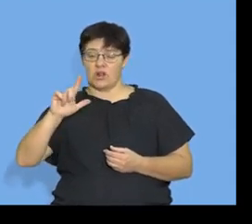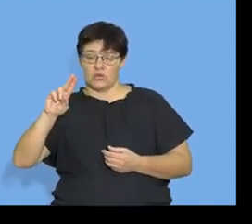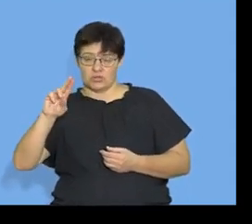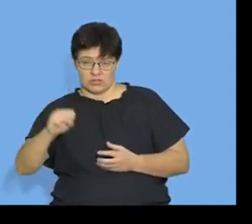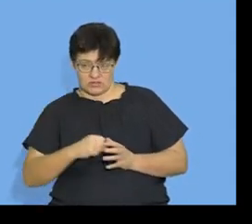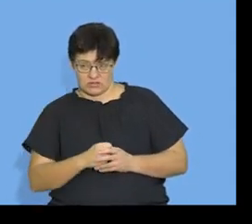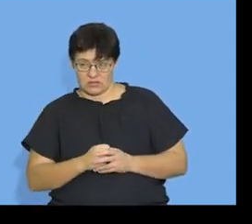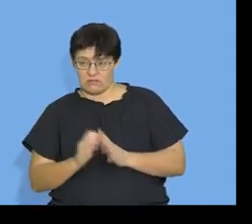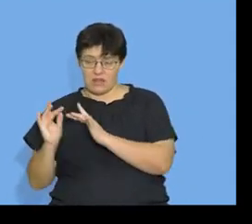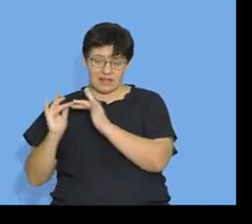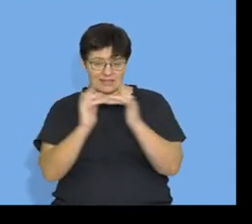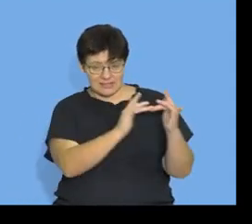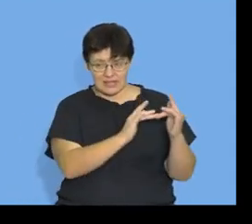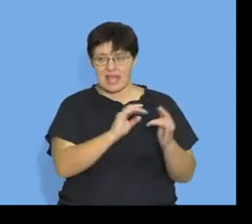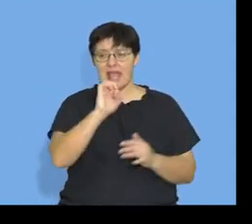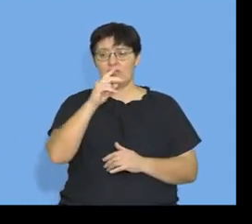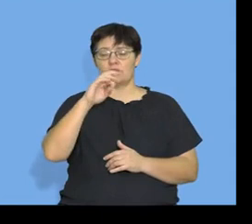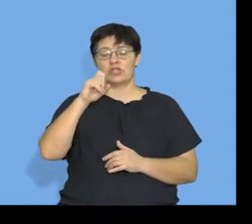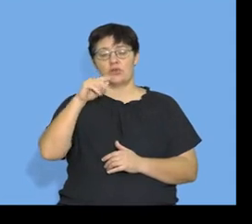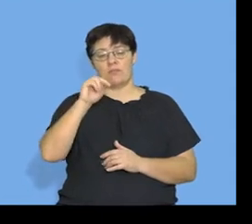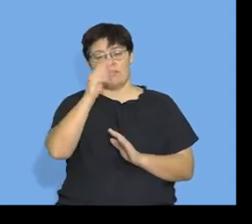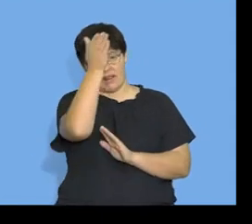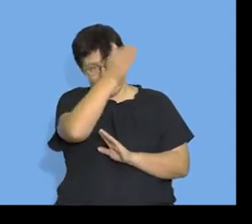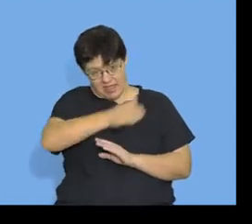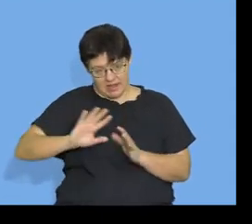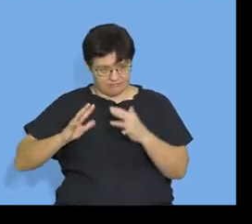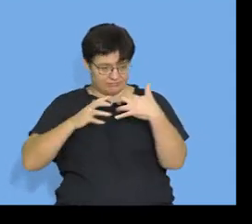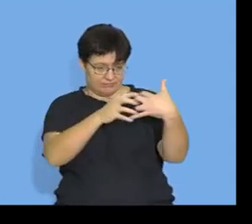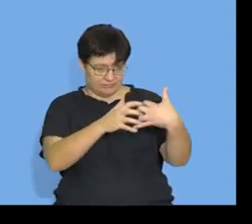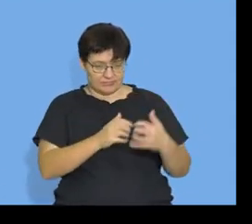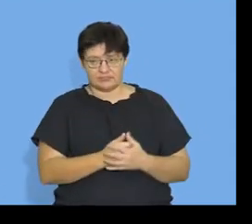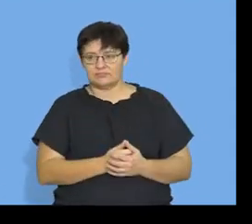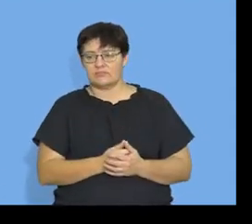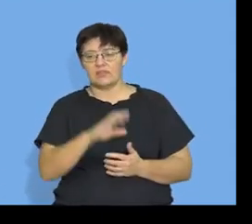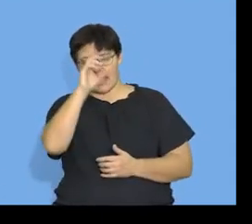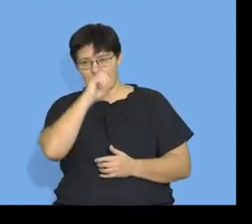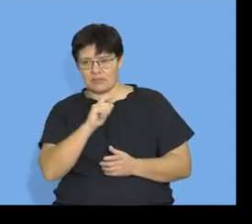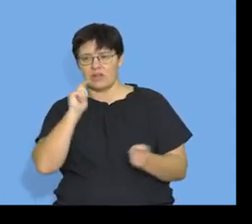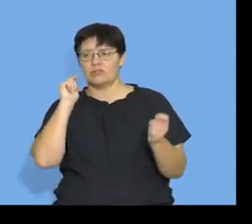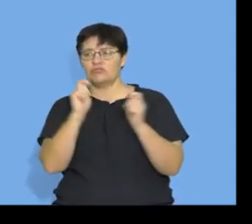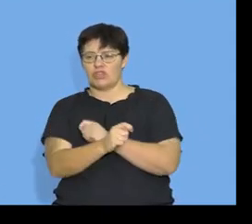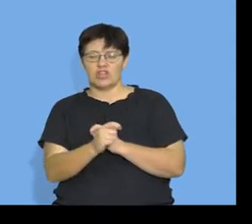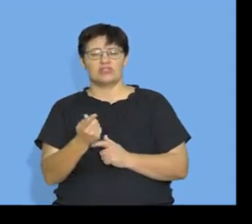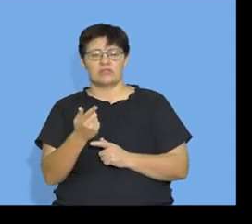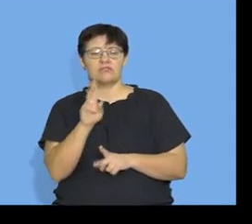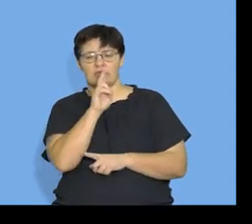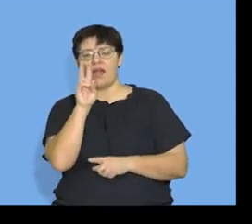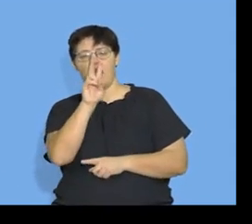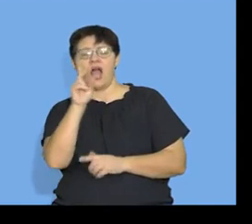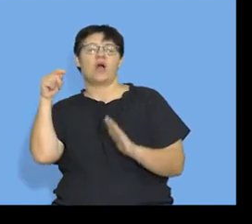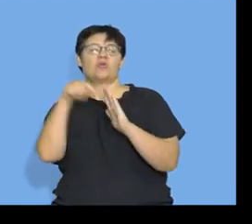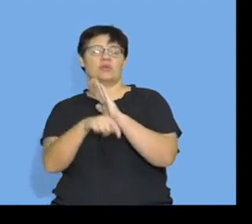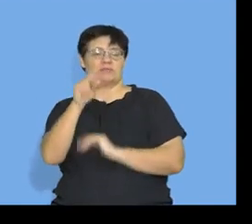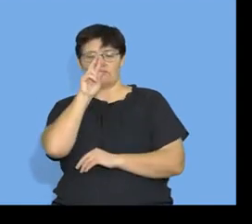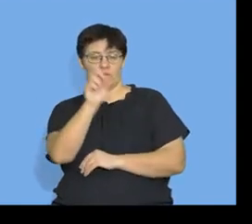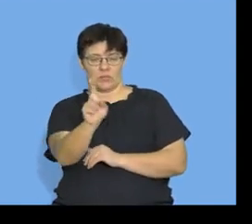connect into the endometrial lining. So this is an image which I will change my slide in a bit so that it gives you a context